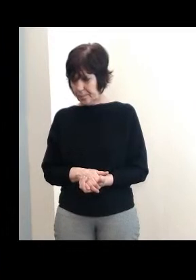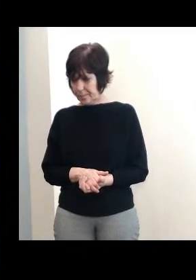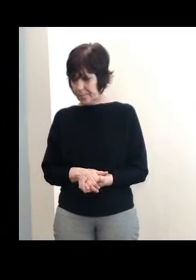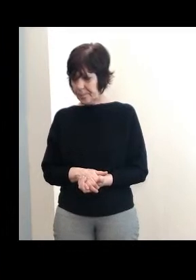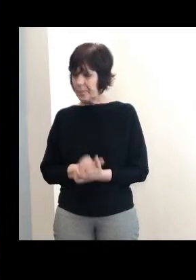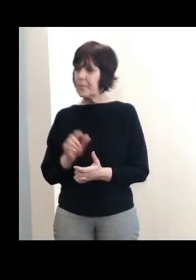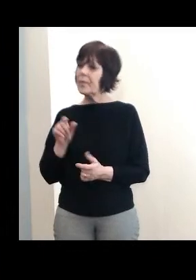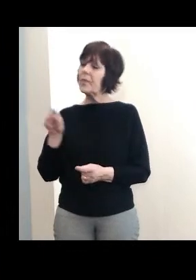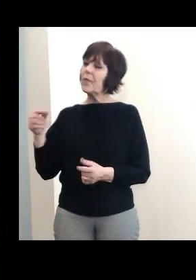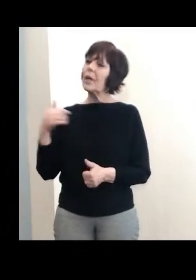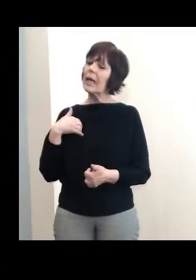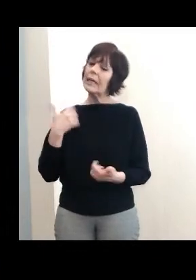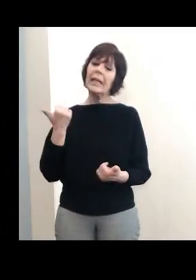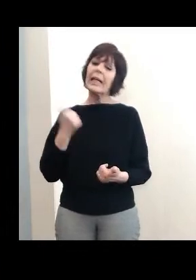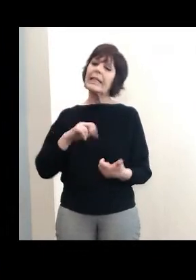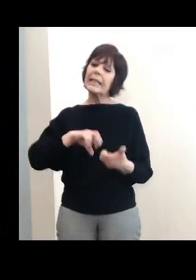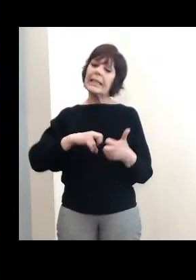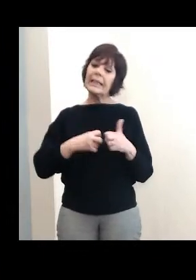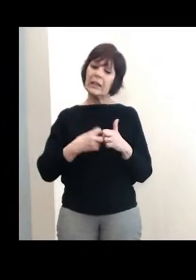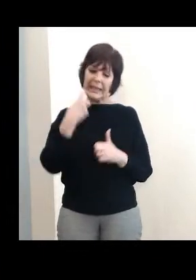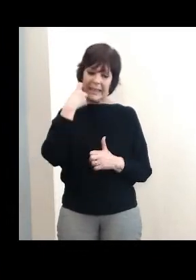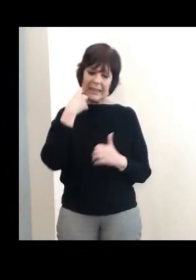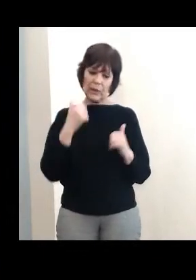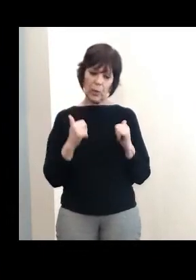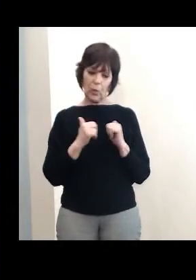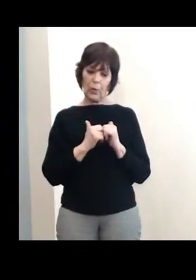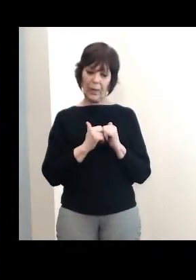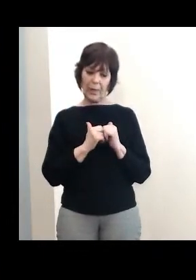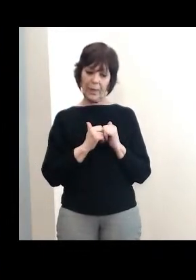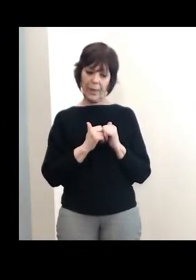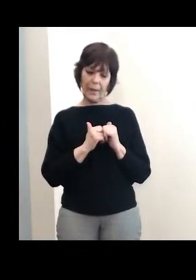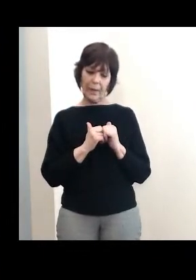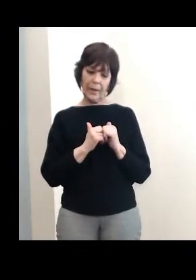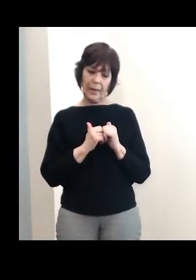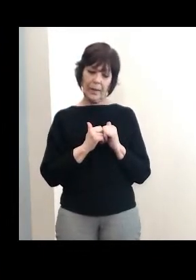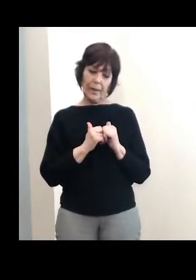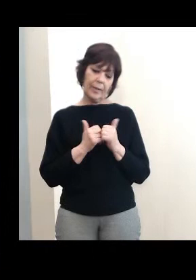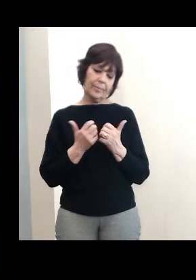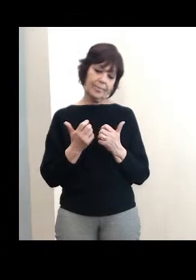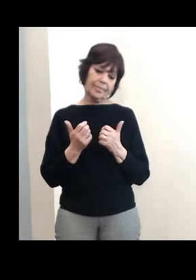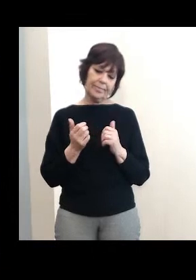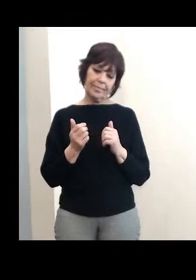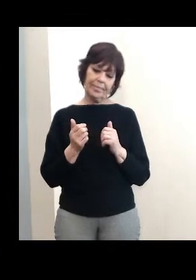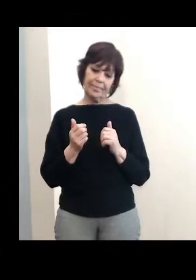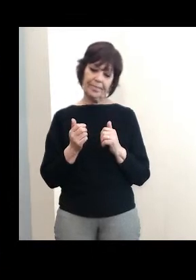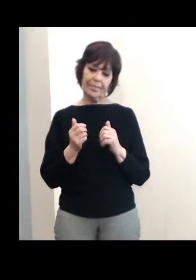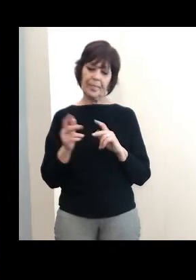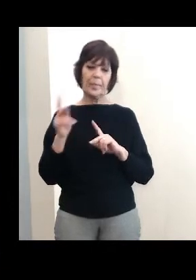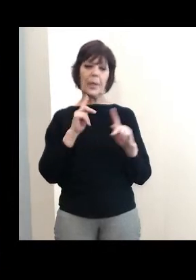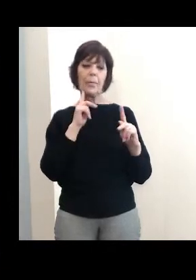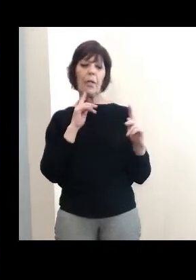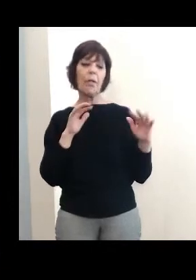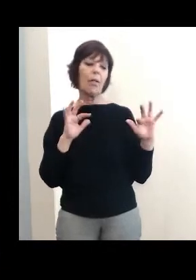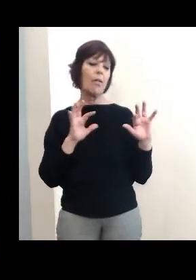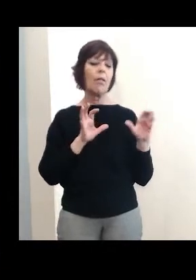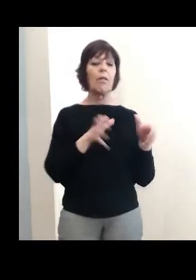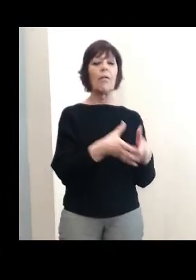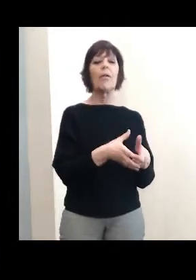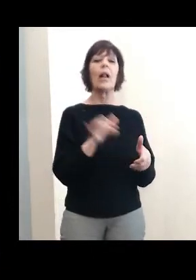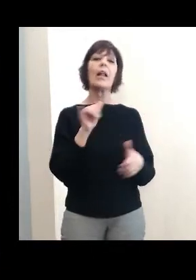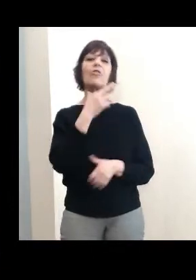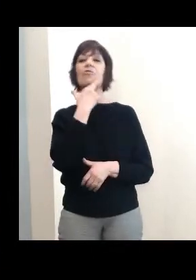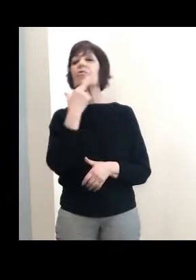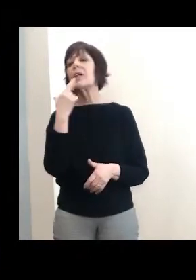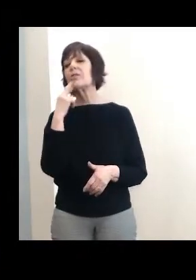Have you had any issues recently with places where people are congregating, violating the rules, like restaurants